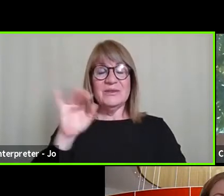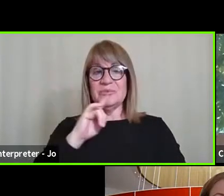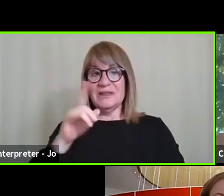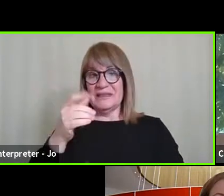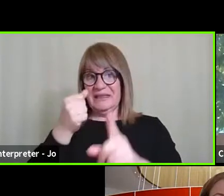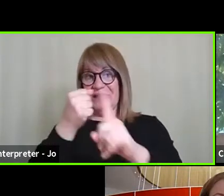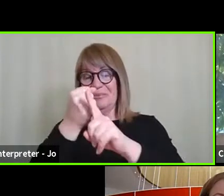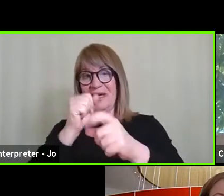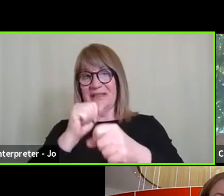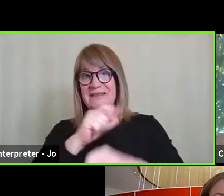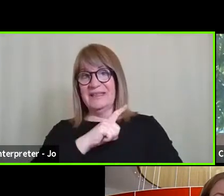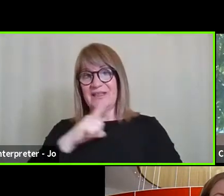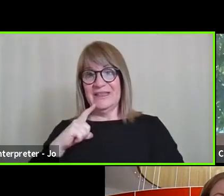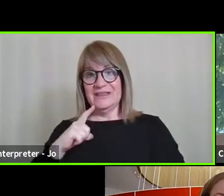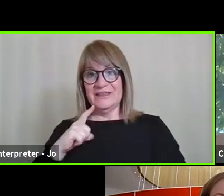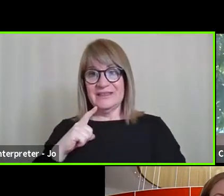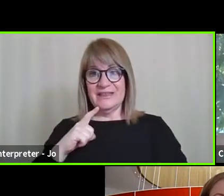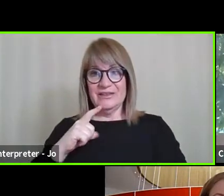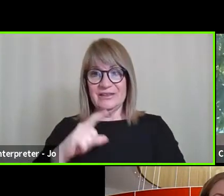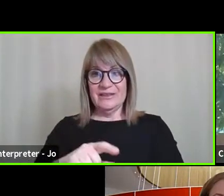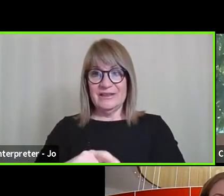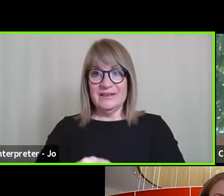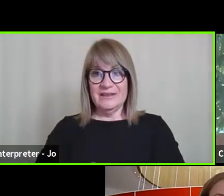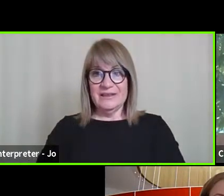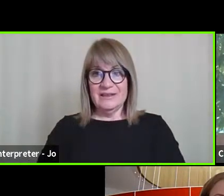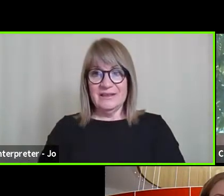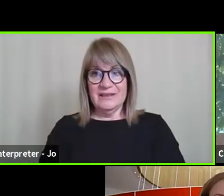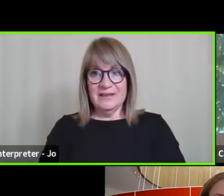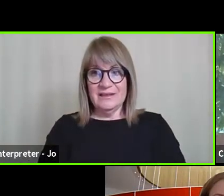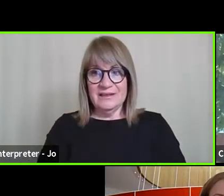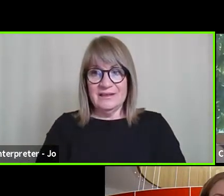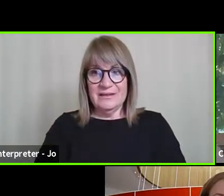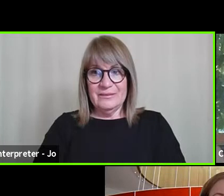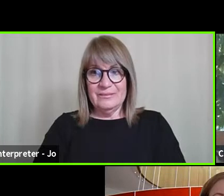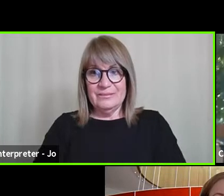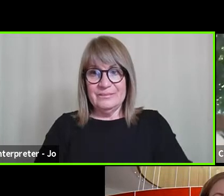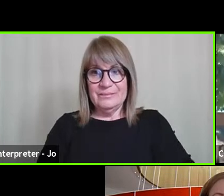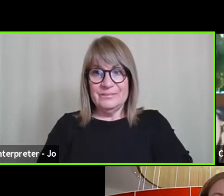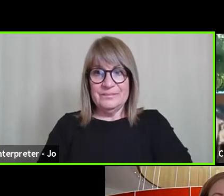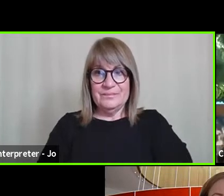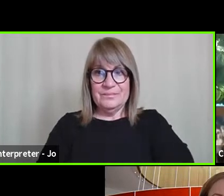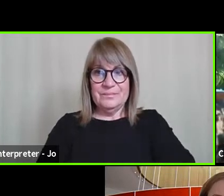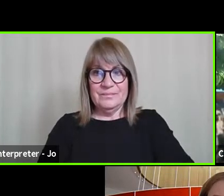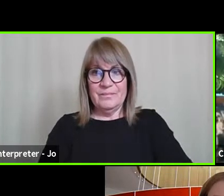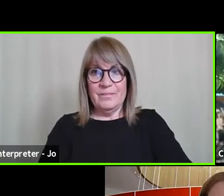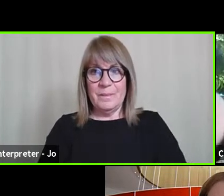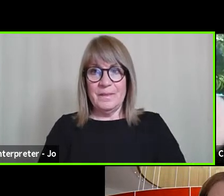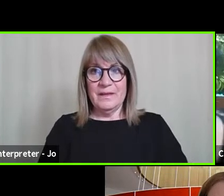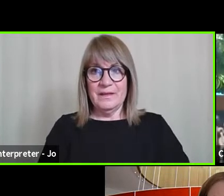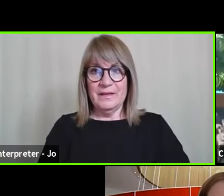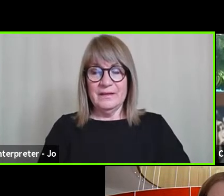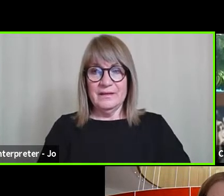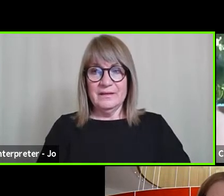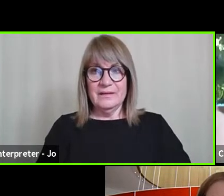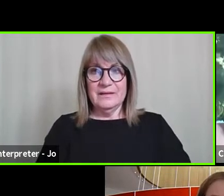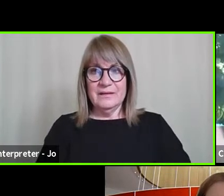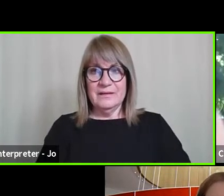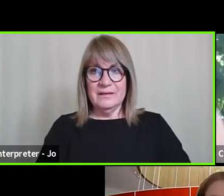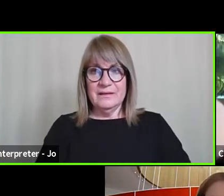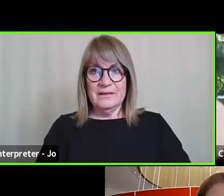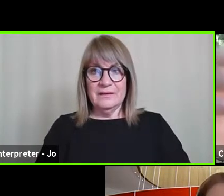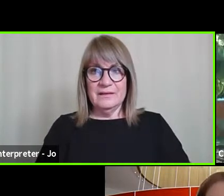um make um make a situation happen where there was really no more room for excuses our